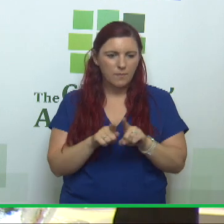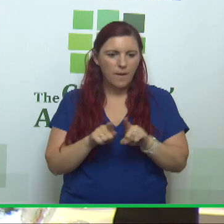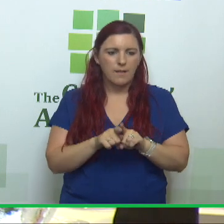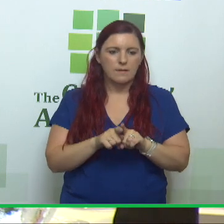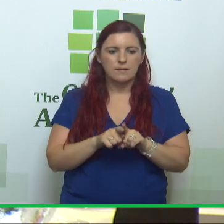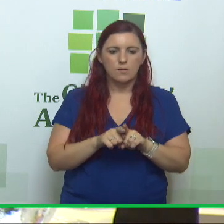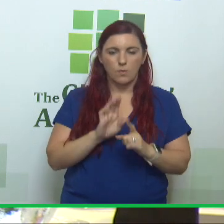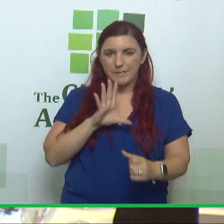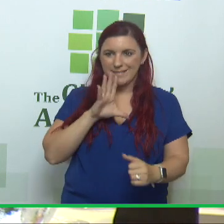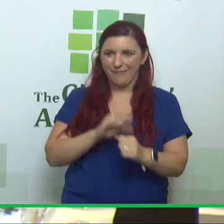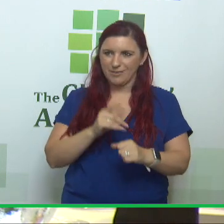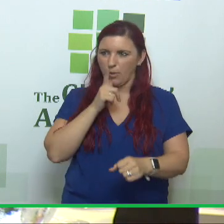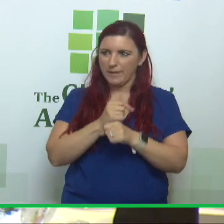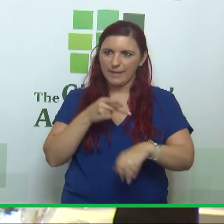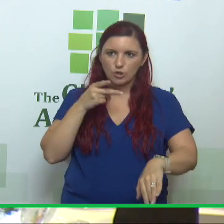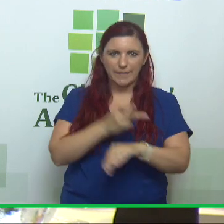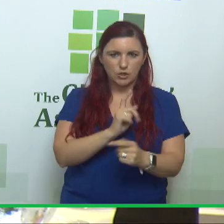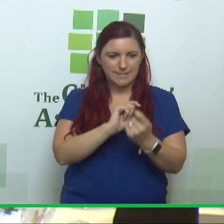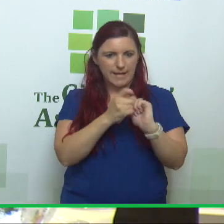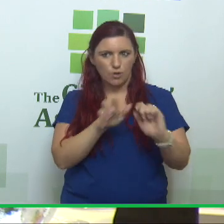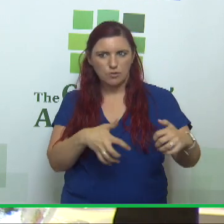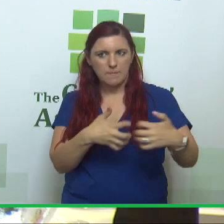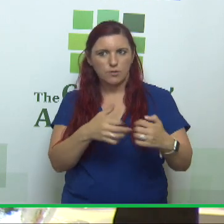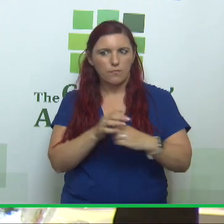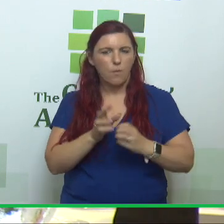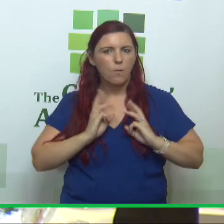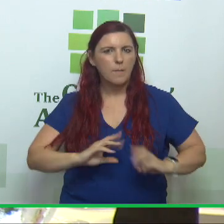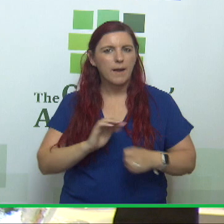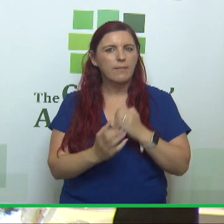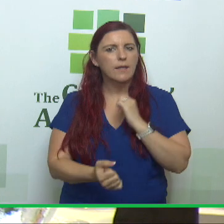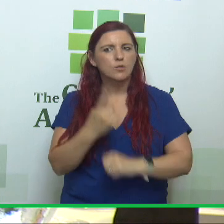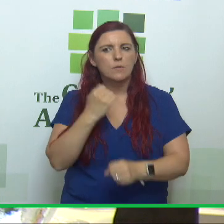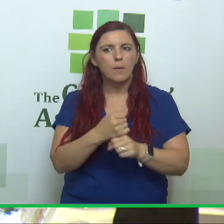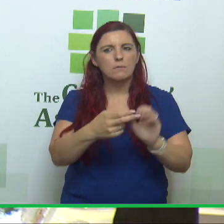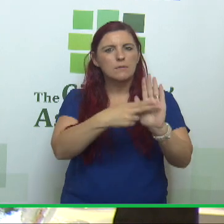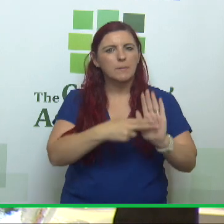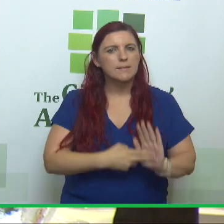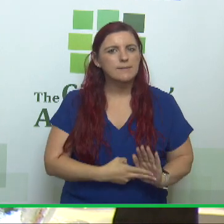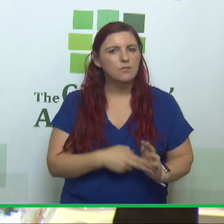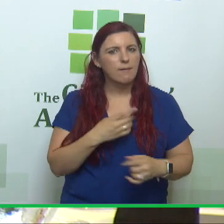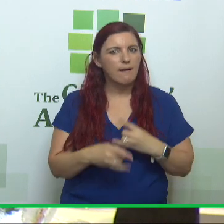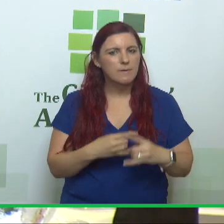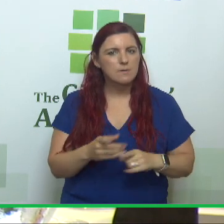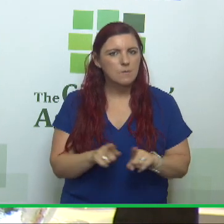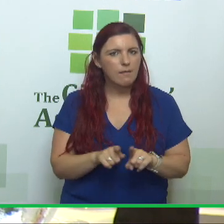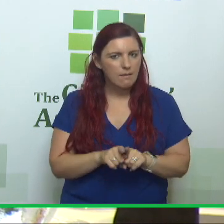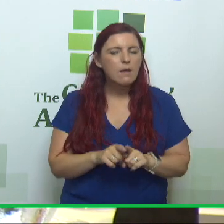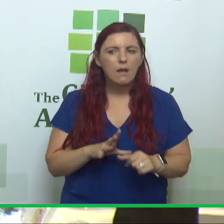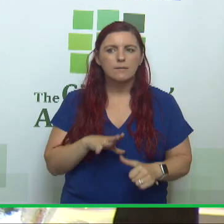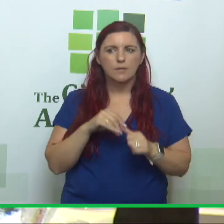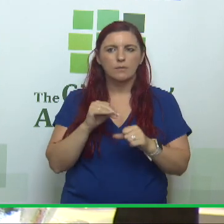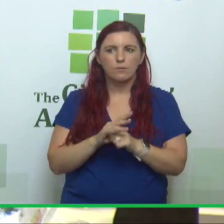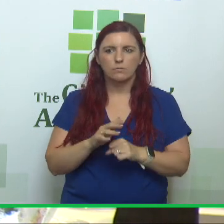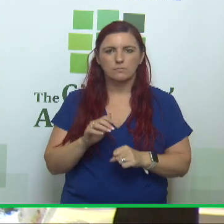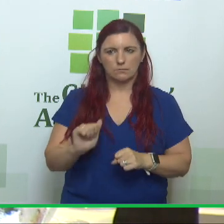for specific interventions, and also the huge issue around stigmatisation that happens, particularly even more harsh